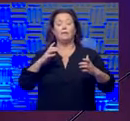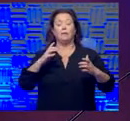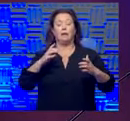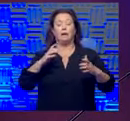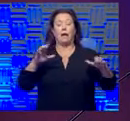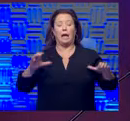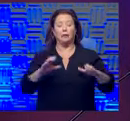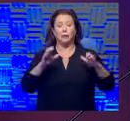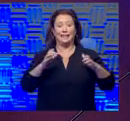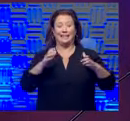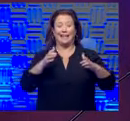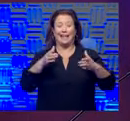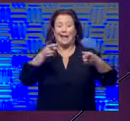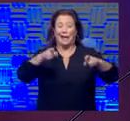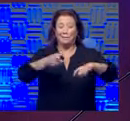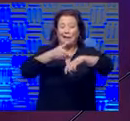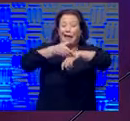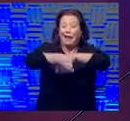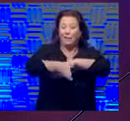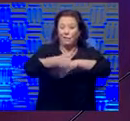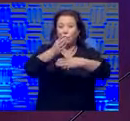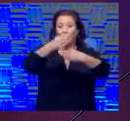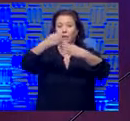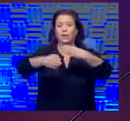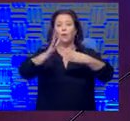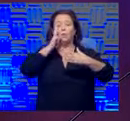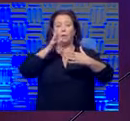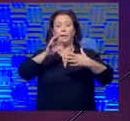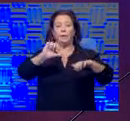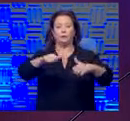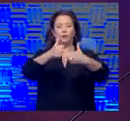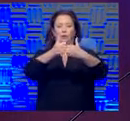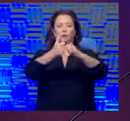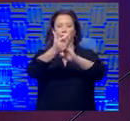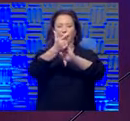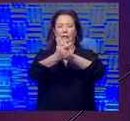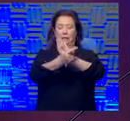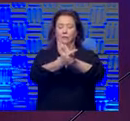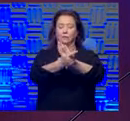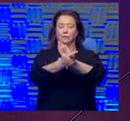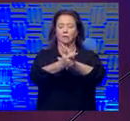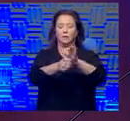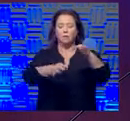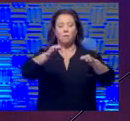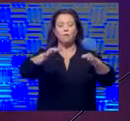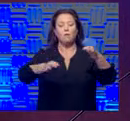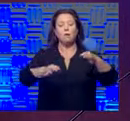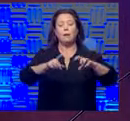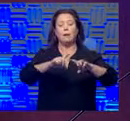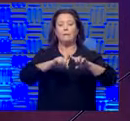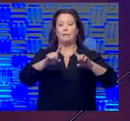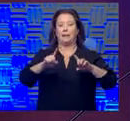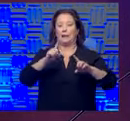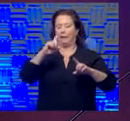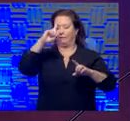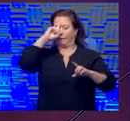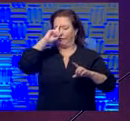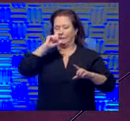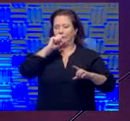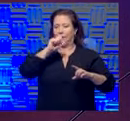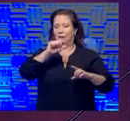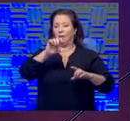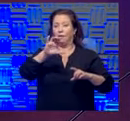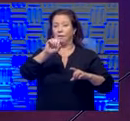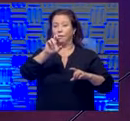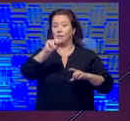after the session ended, I might add, will be challenged legally. It's probably even an unconstitutional